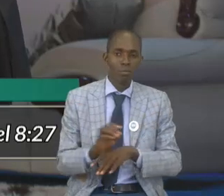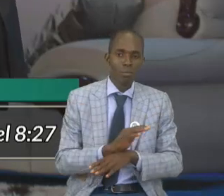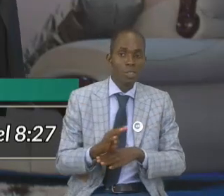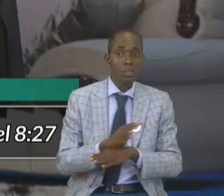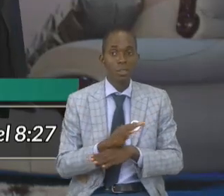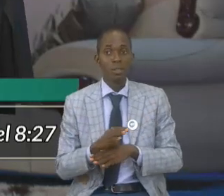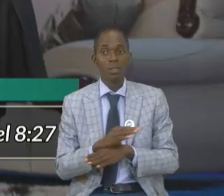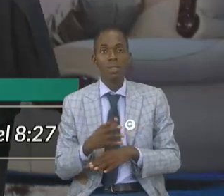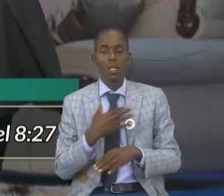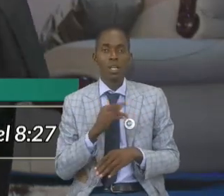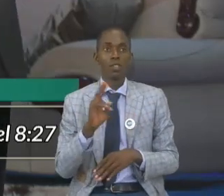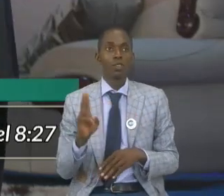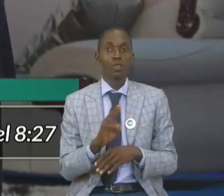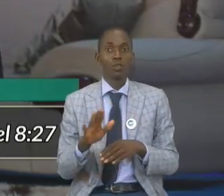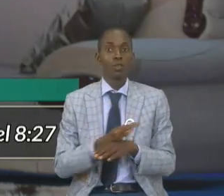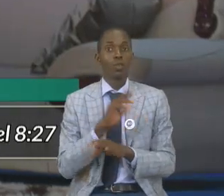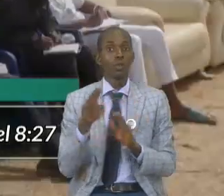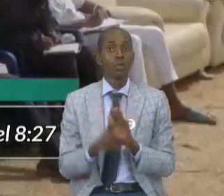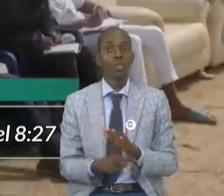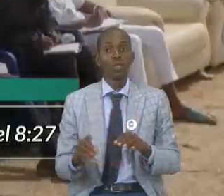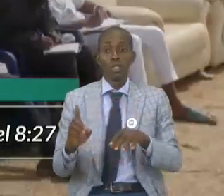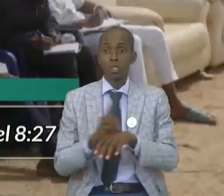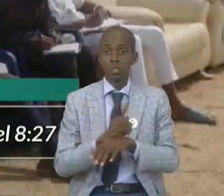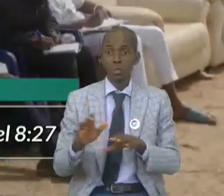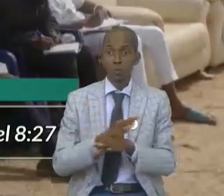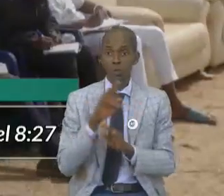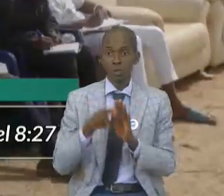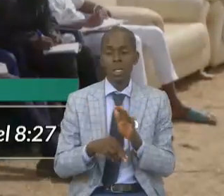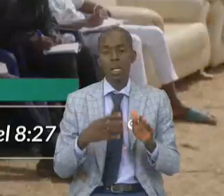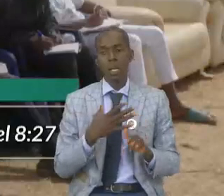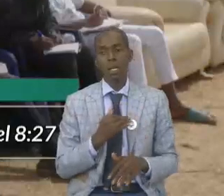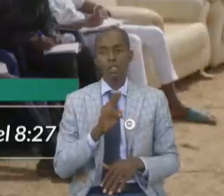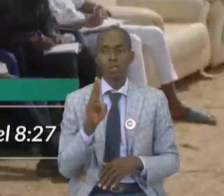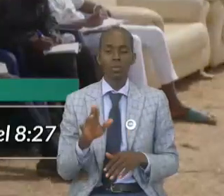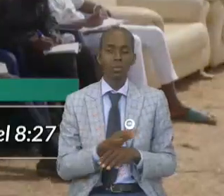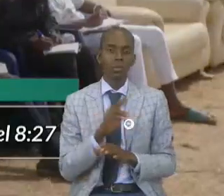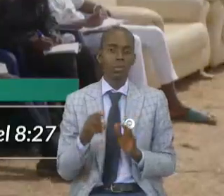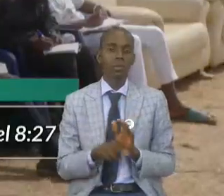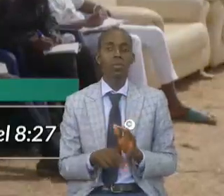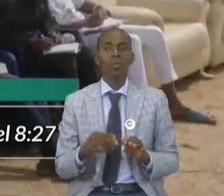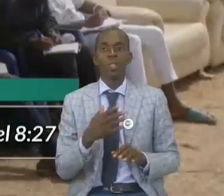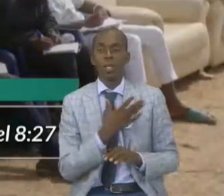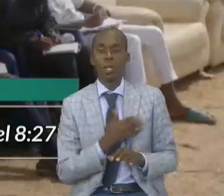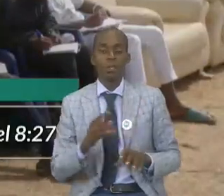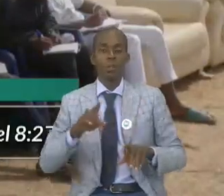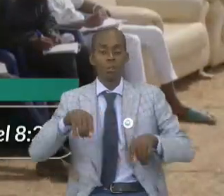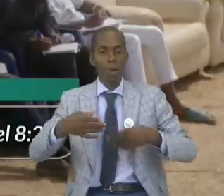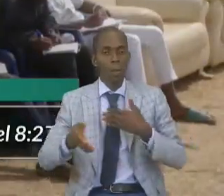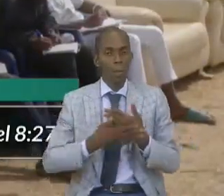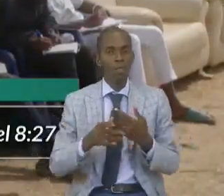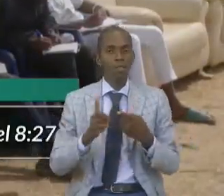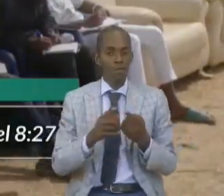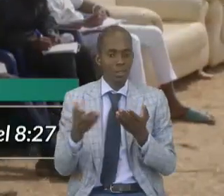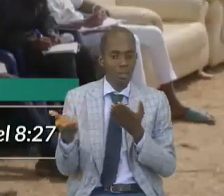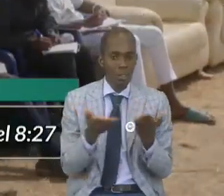and usefulness. He said, after the vision, I arose and I went back to serving at